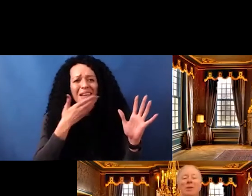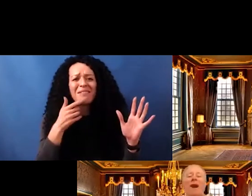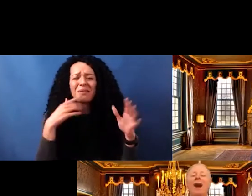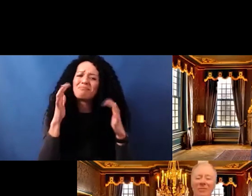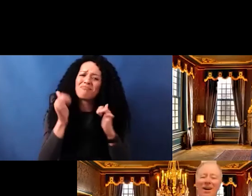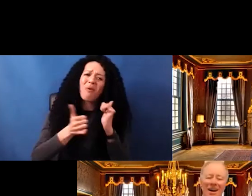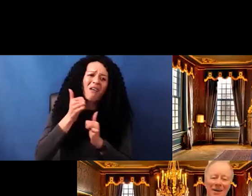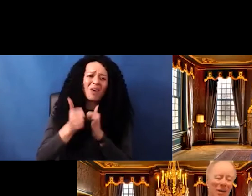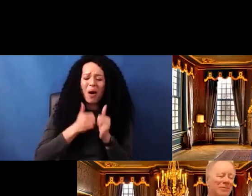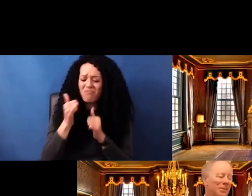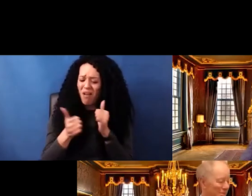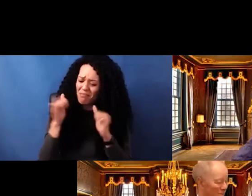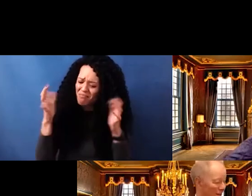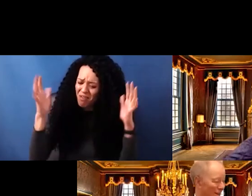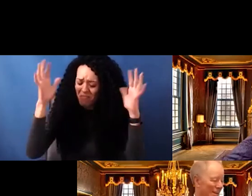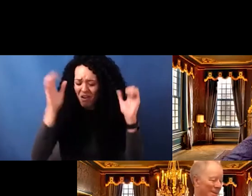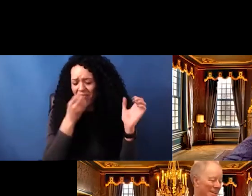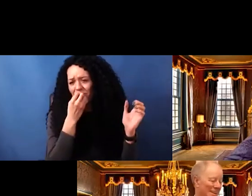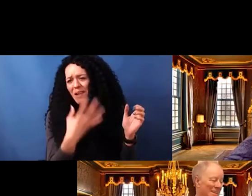Bravo, brava, bravissima.